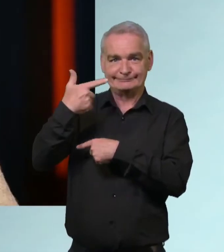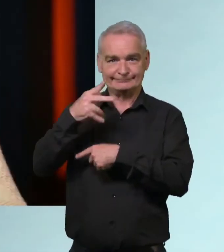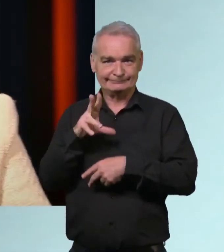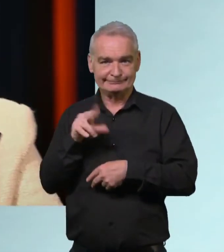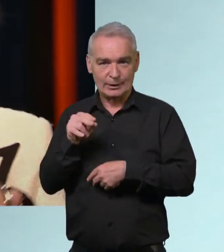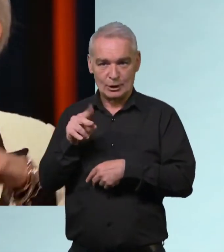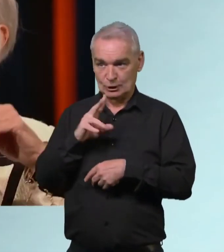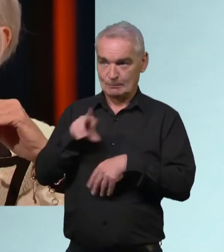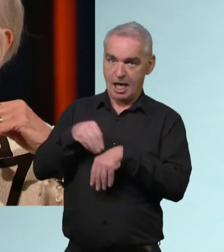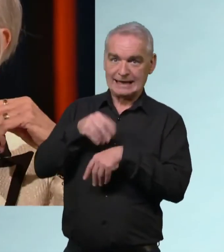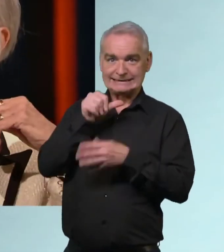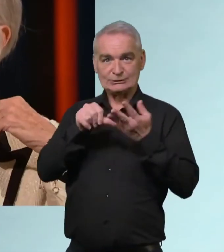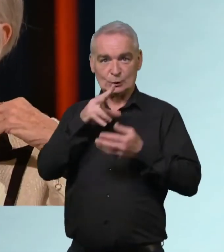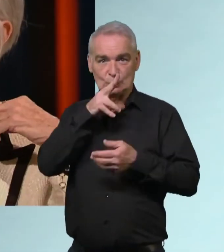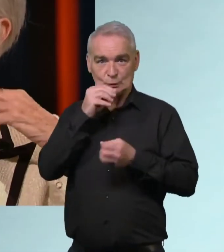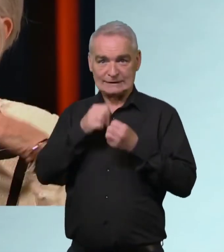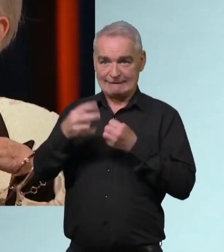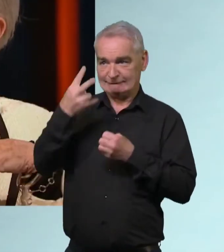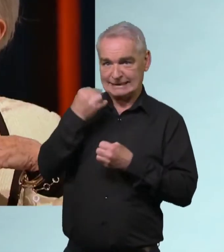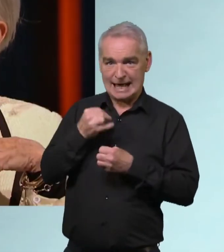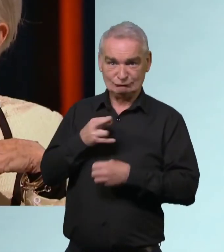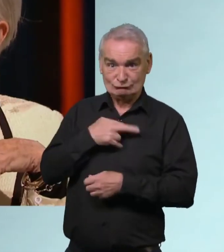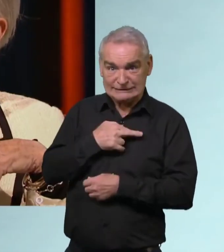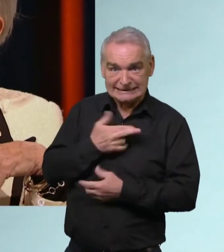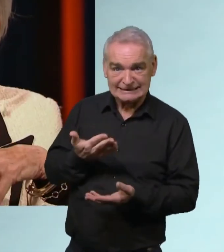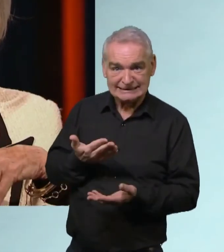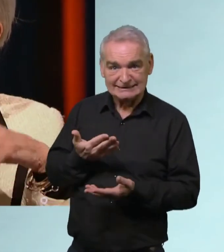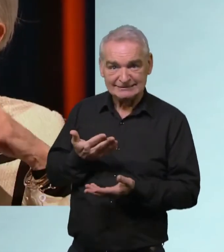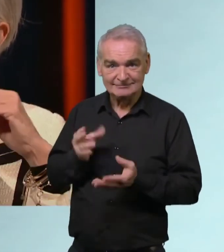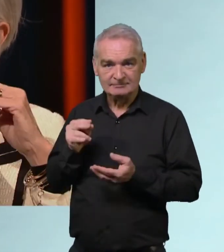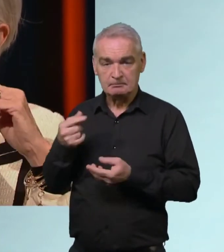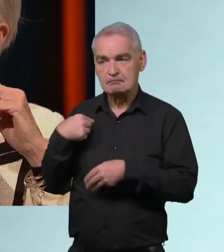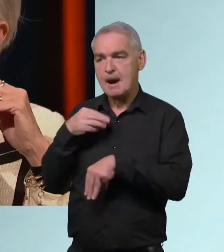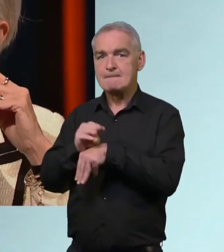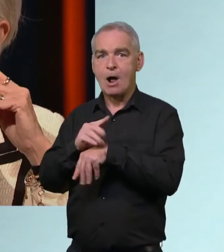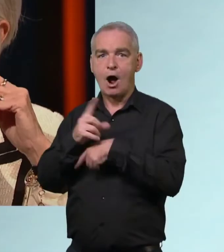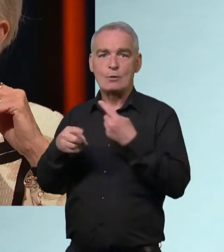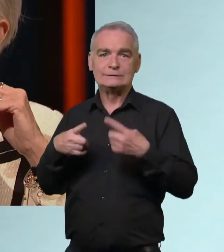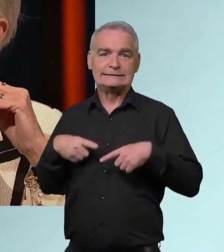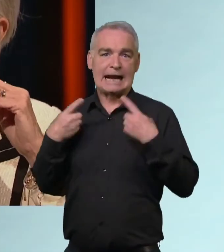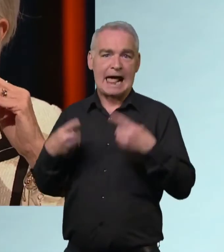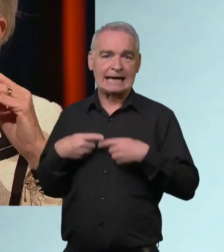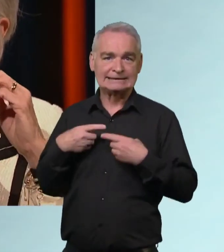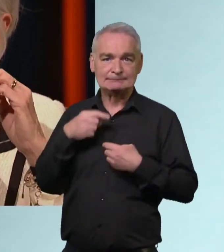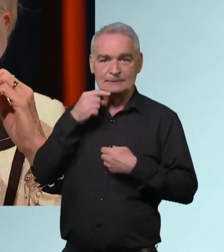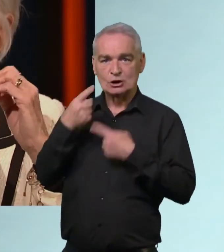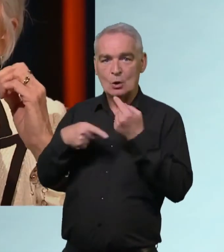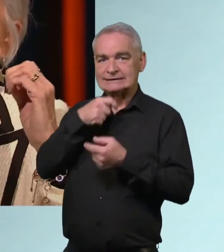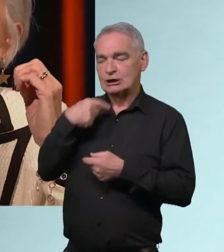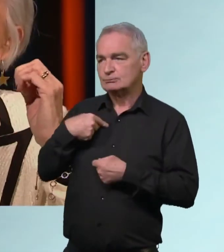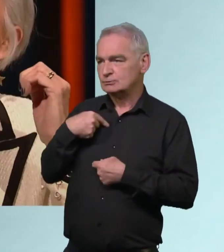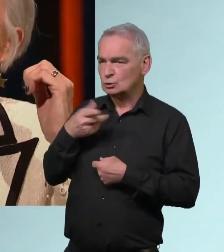Really? So how did you... My mother would have been delighted because she kept on saying to me, can you not be a proper doctor? Because this is